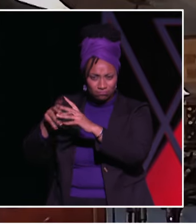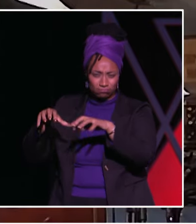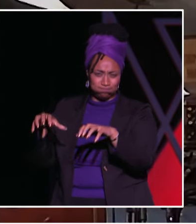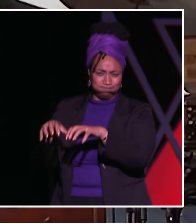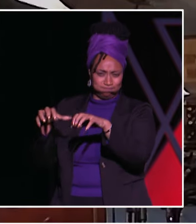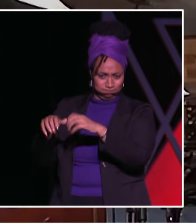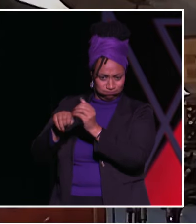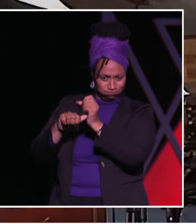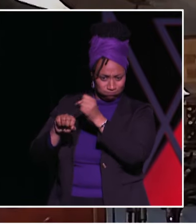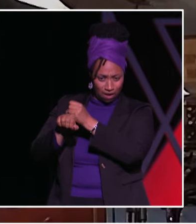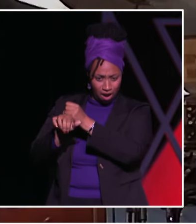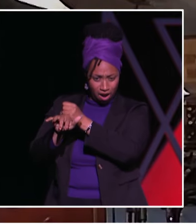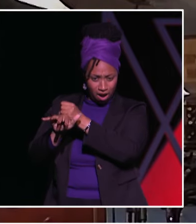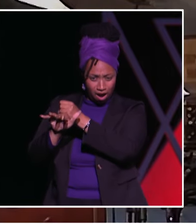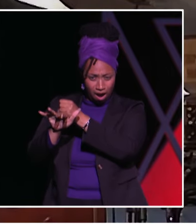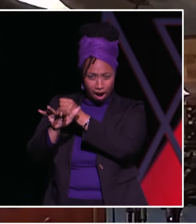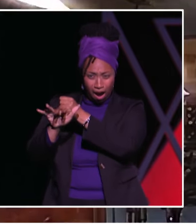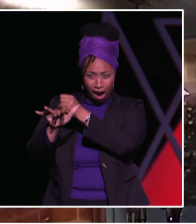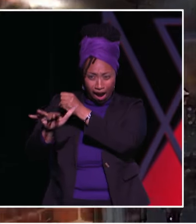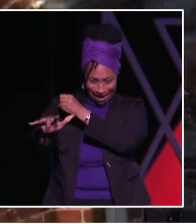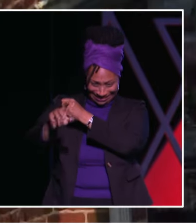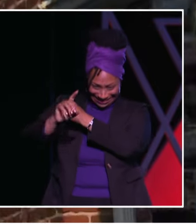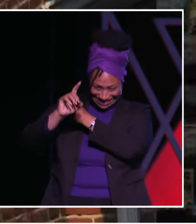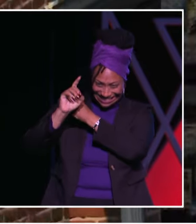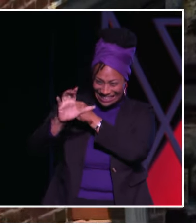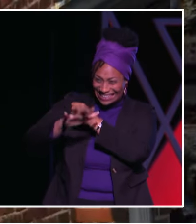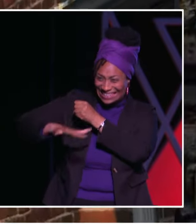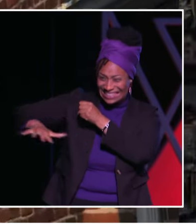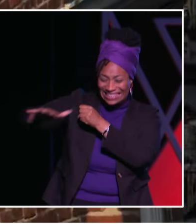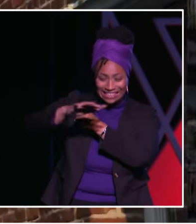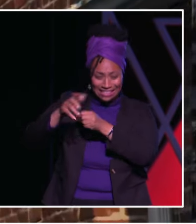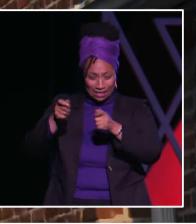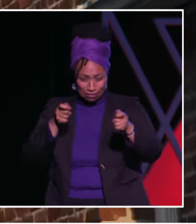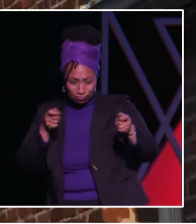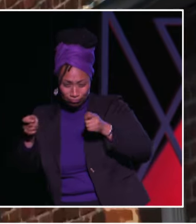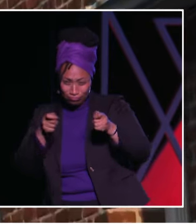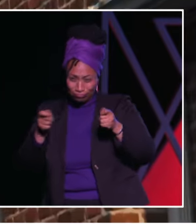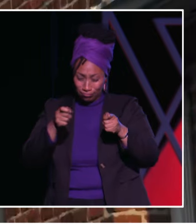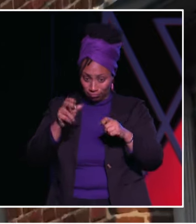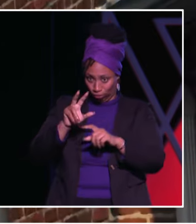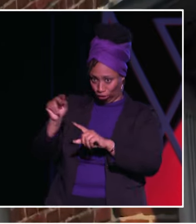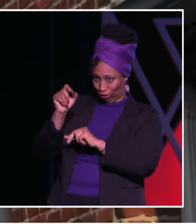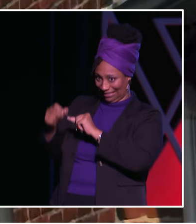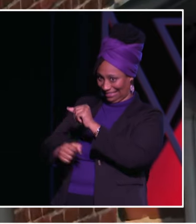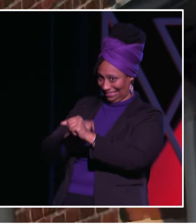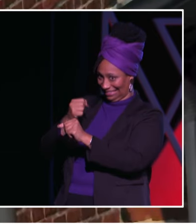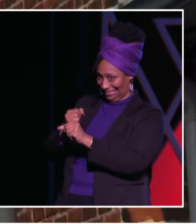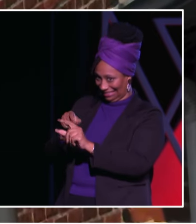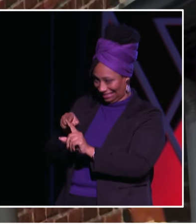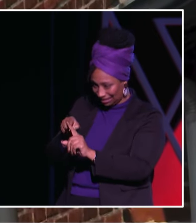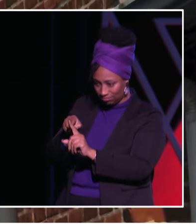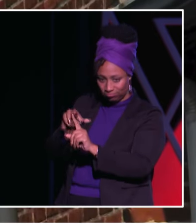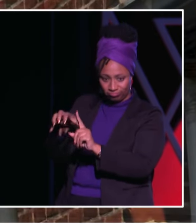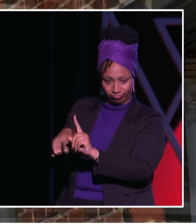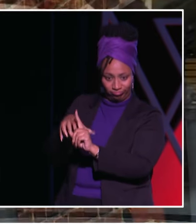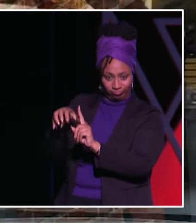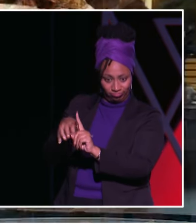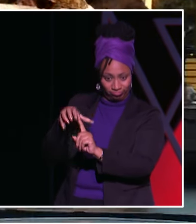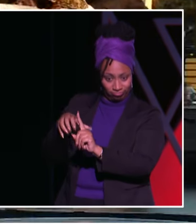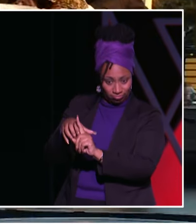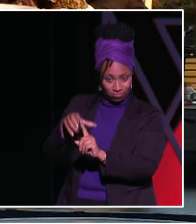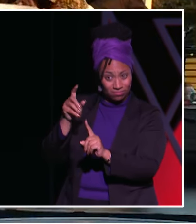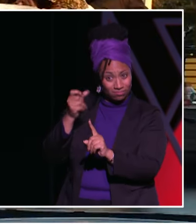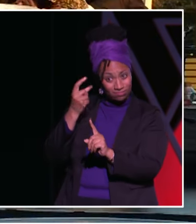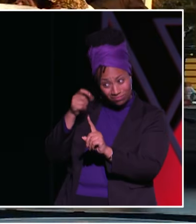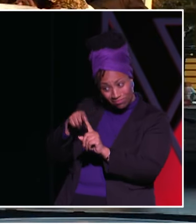DC treasure for 3 decades. America's oldest continuously operating jazz supper club isn't just